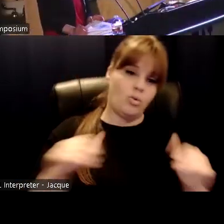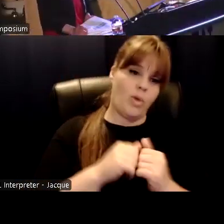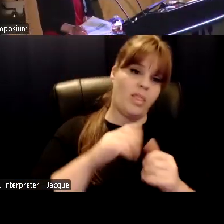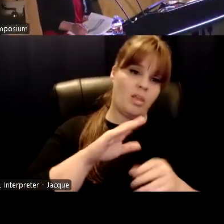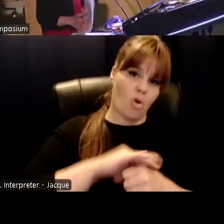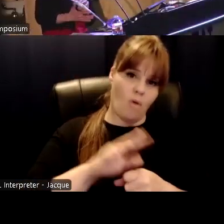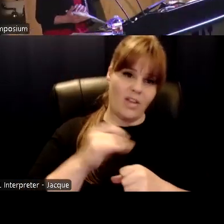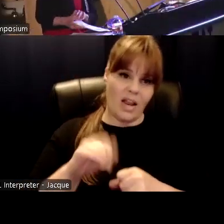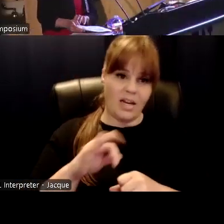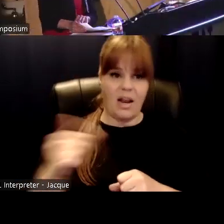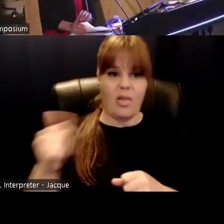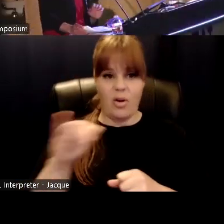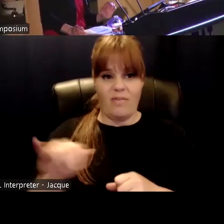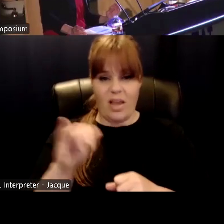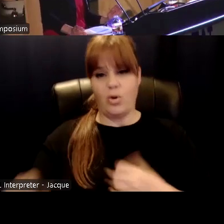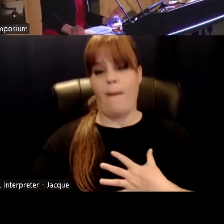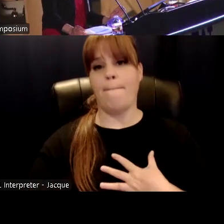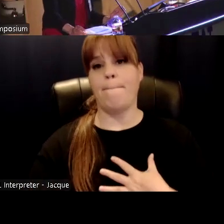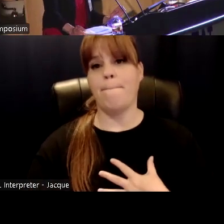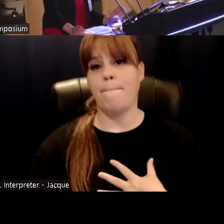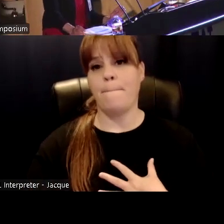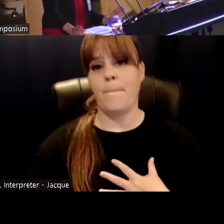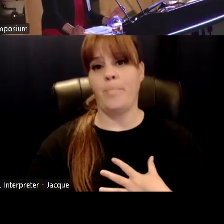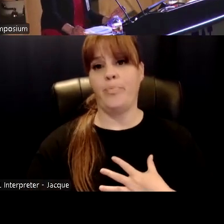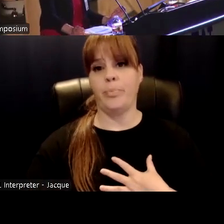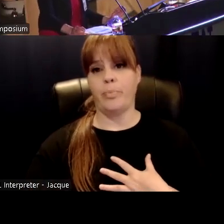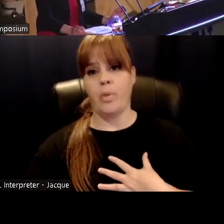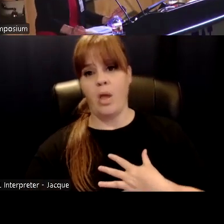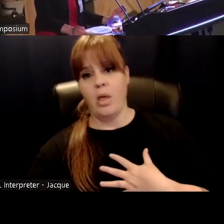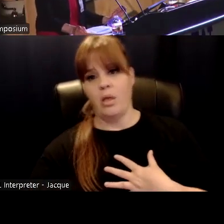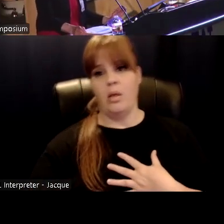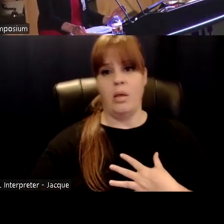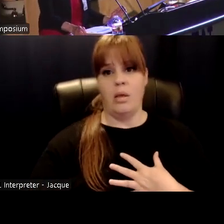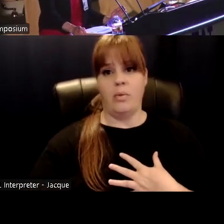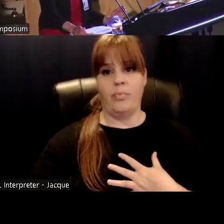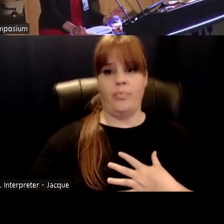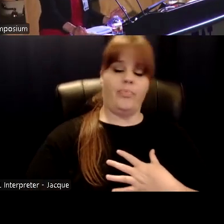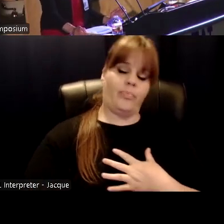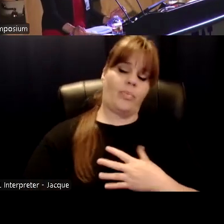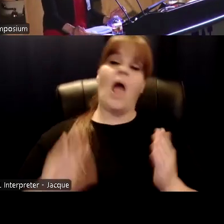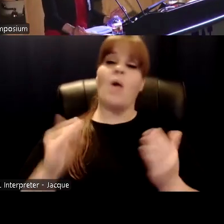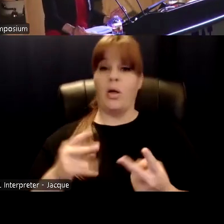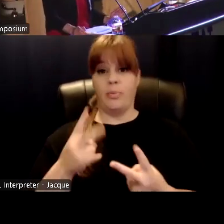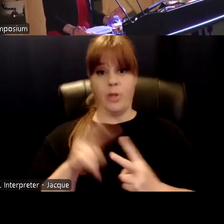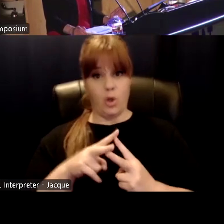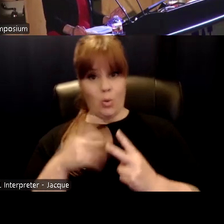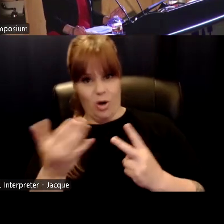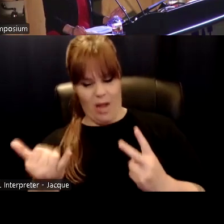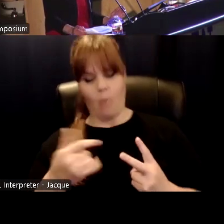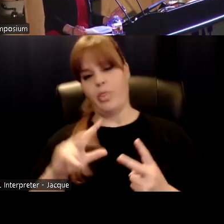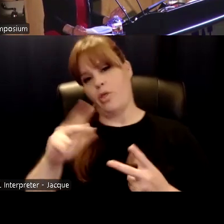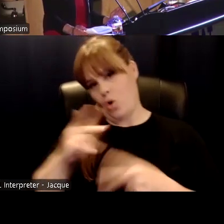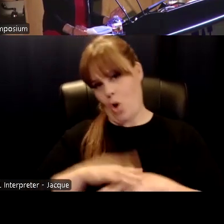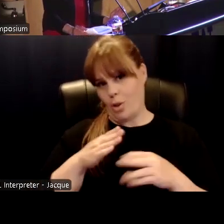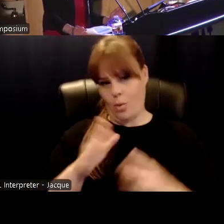infections. So I welcome the two panelists here and the third panelist on her way. I